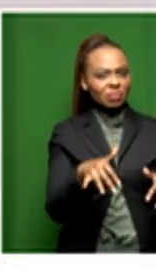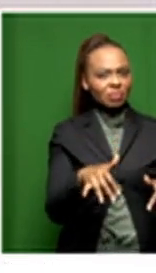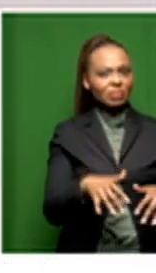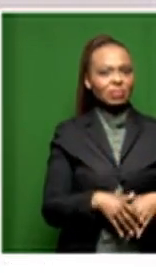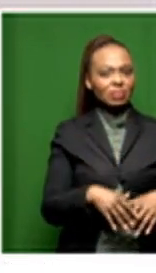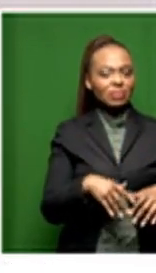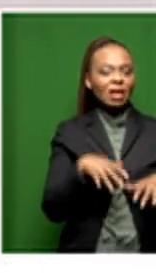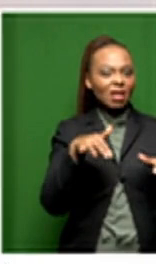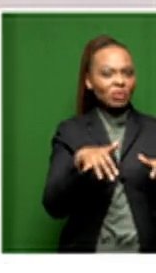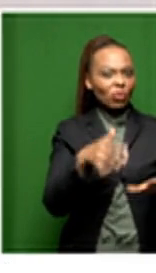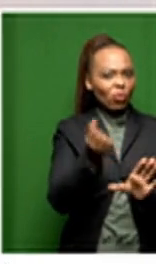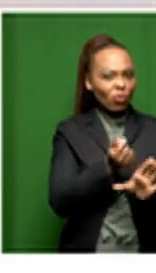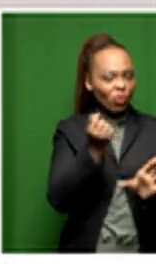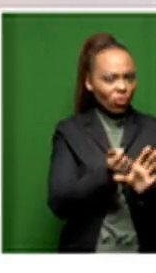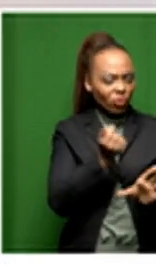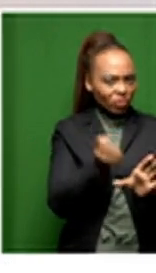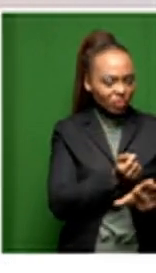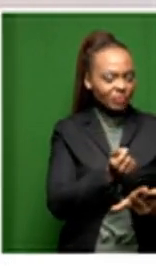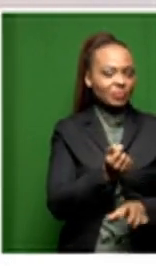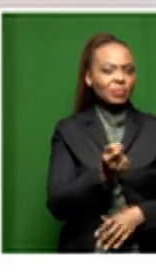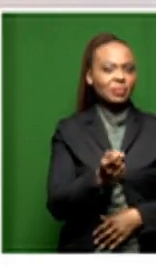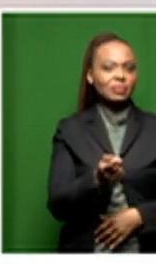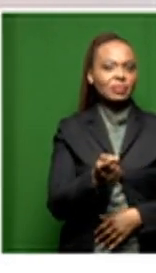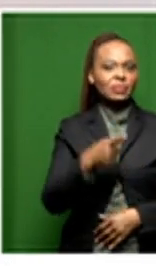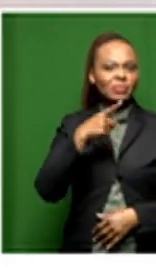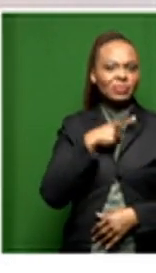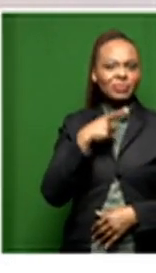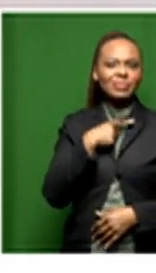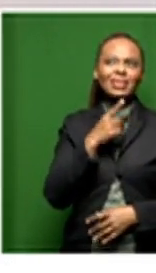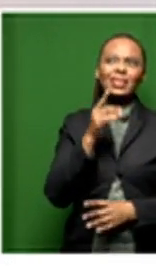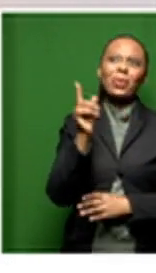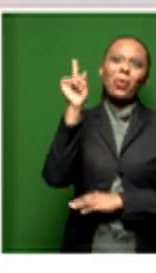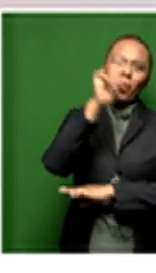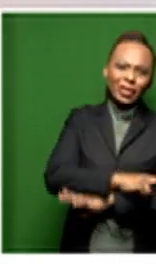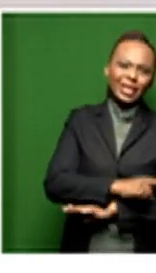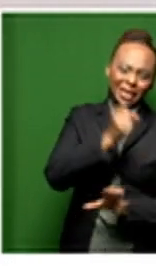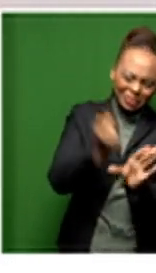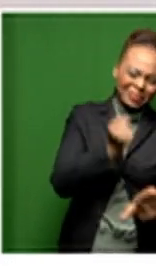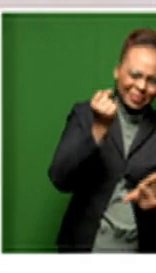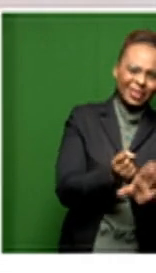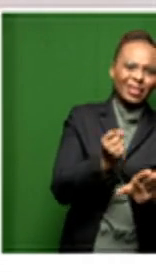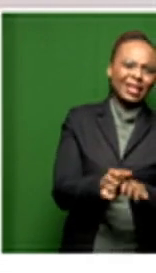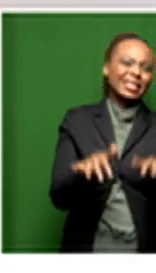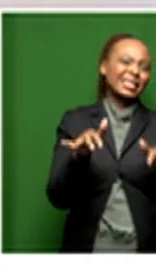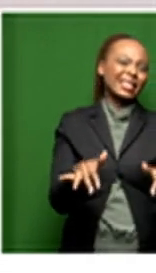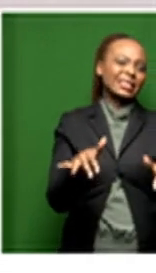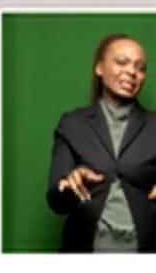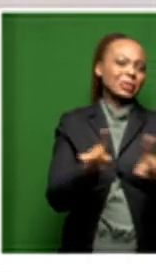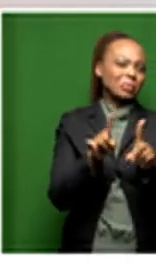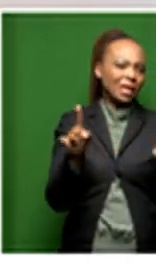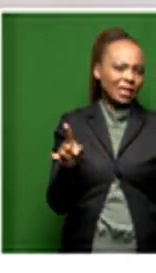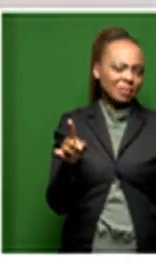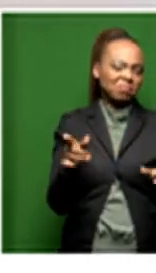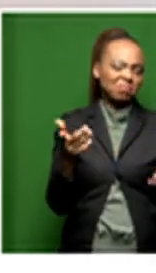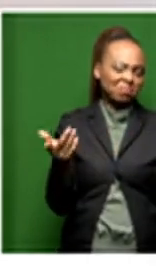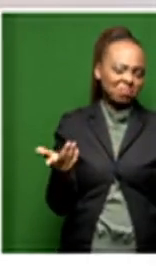really have the time to stand in front of the stove the whole day, but they want nice meals. So I just said I'm going to make a